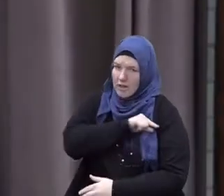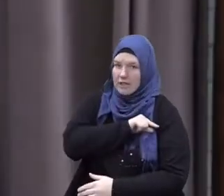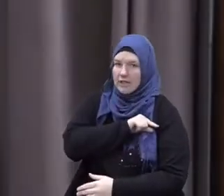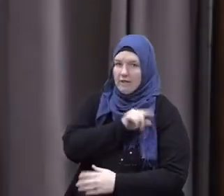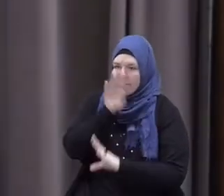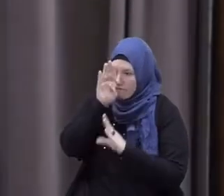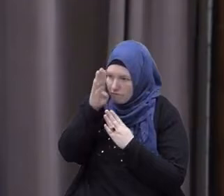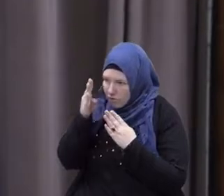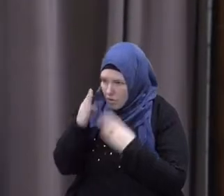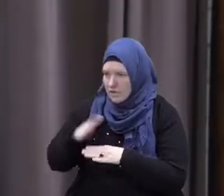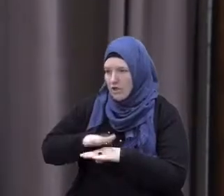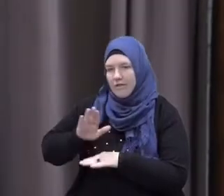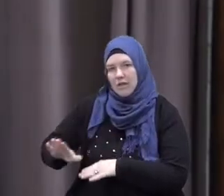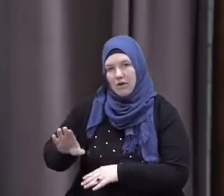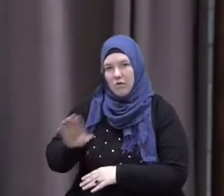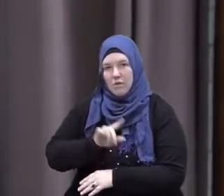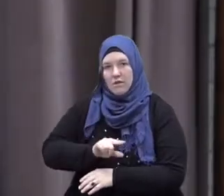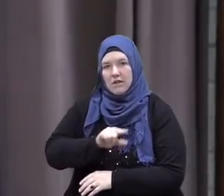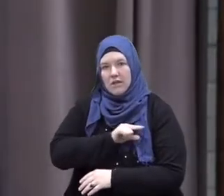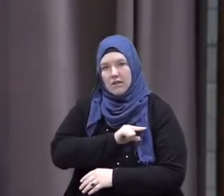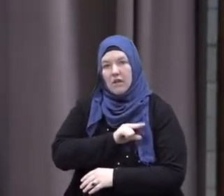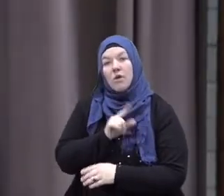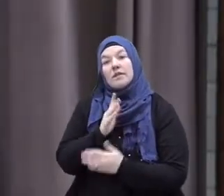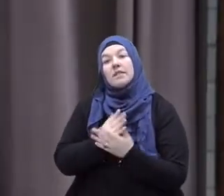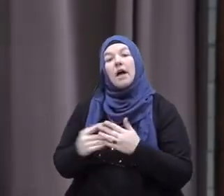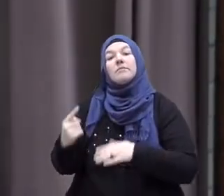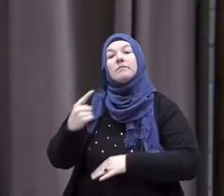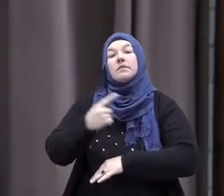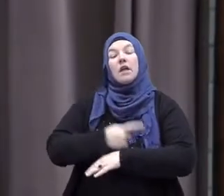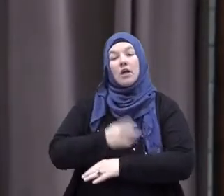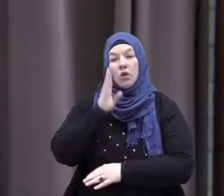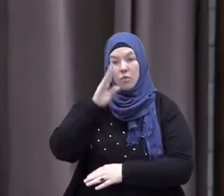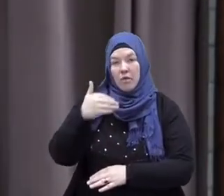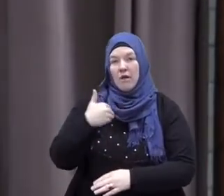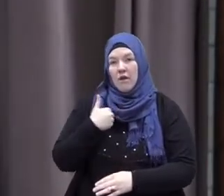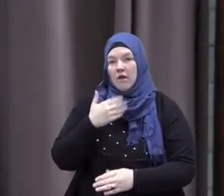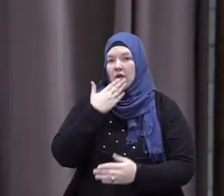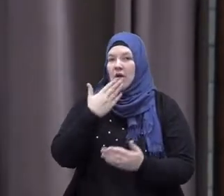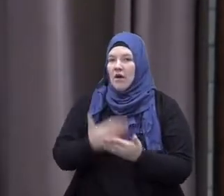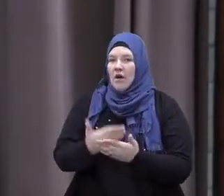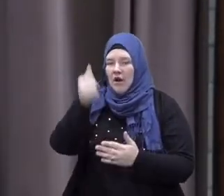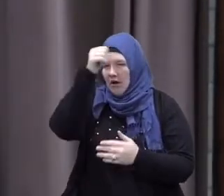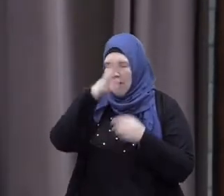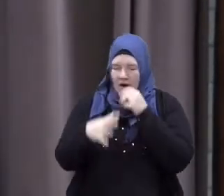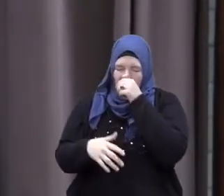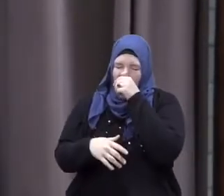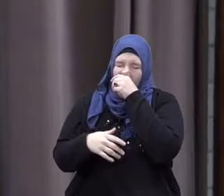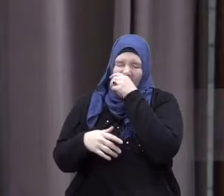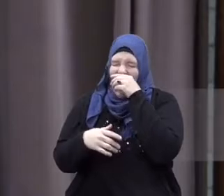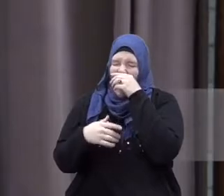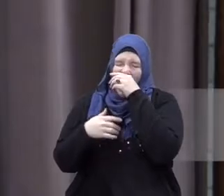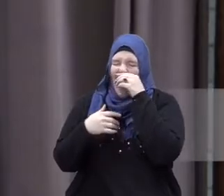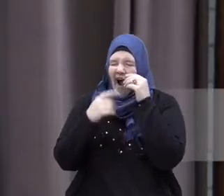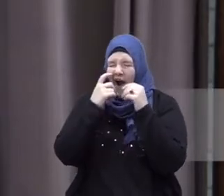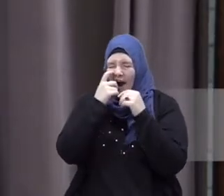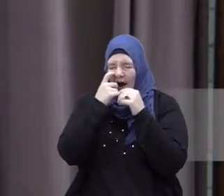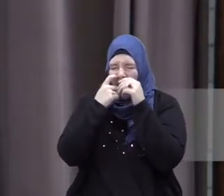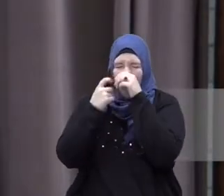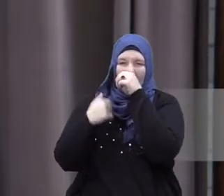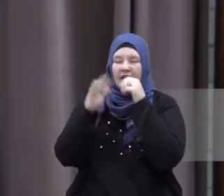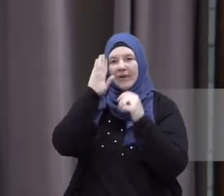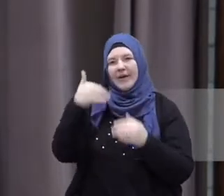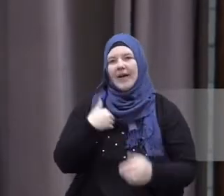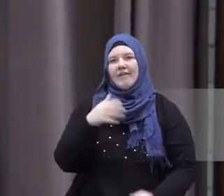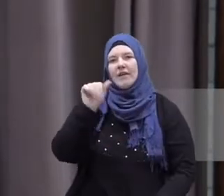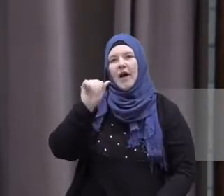and focusing on those, one day you will have Salah al-Din, you will have Asma bint Abi Bakr,